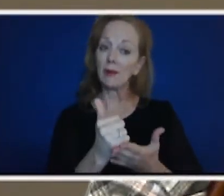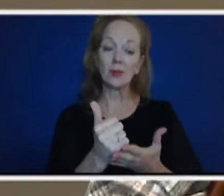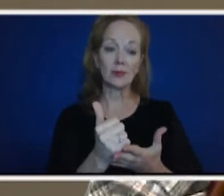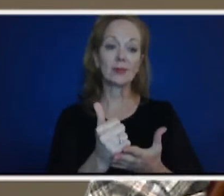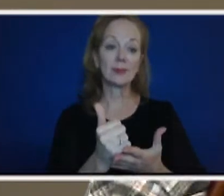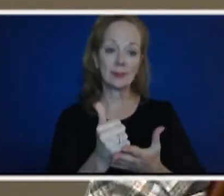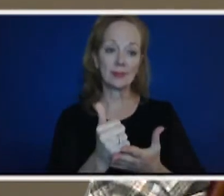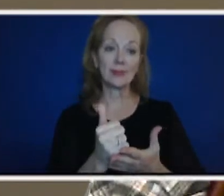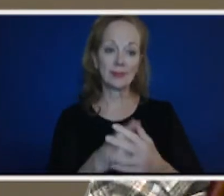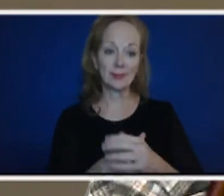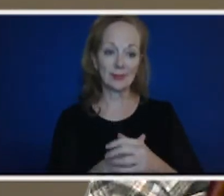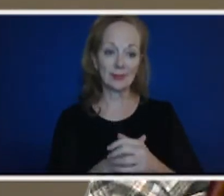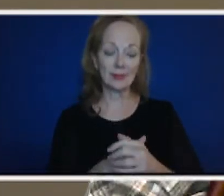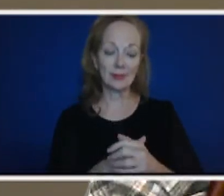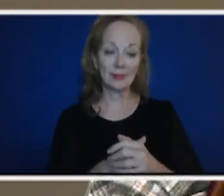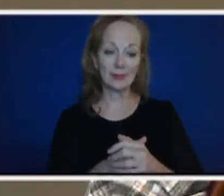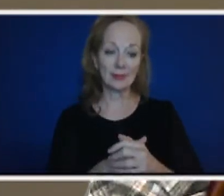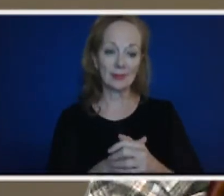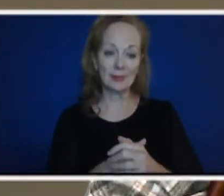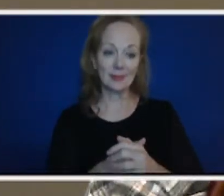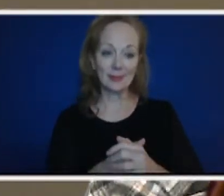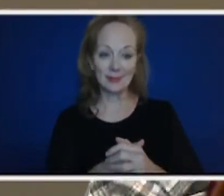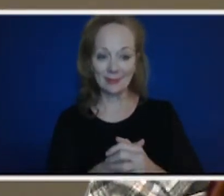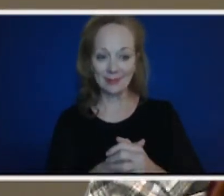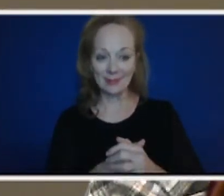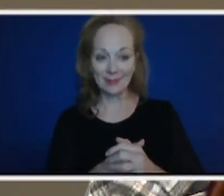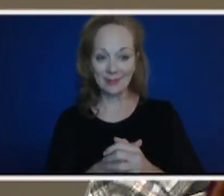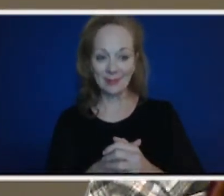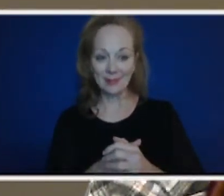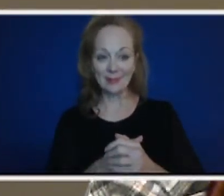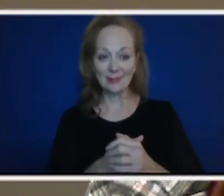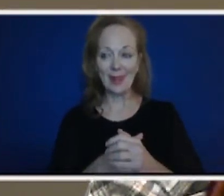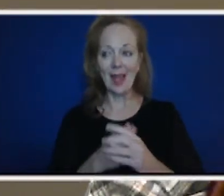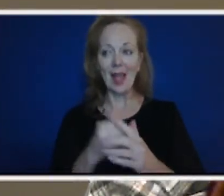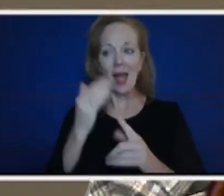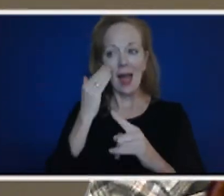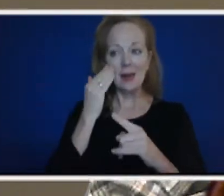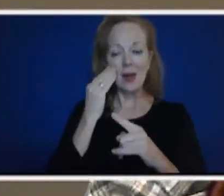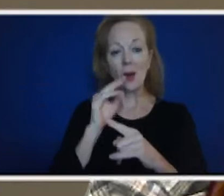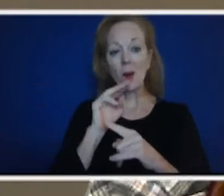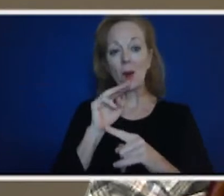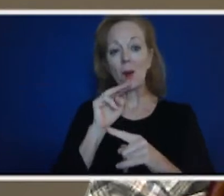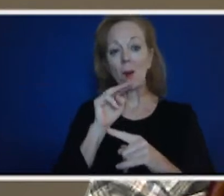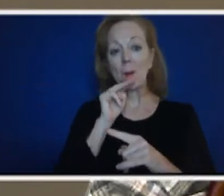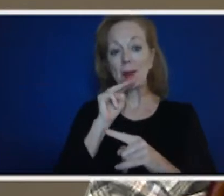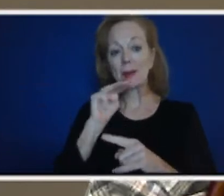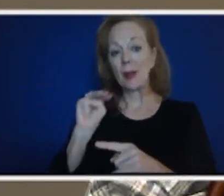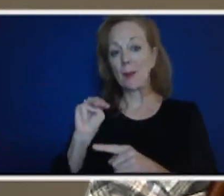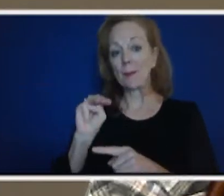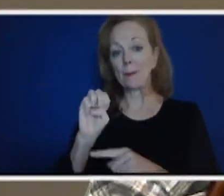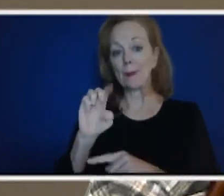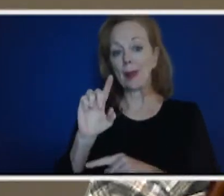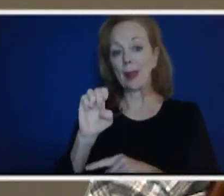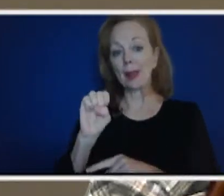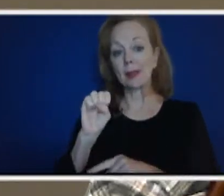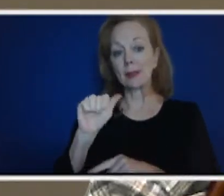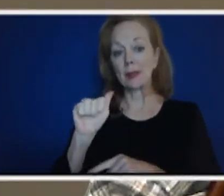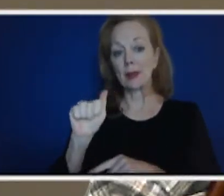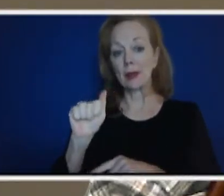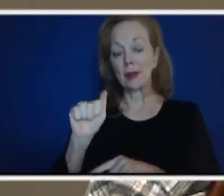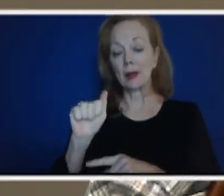And I know Ms. Melissa had raised concern about buffer as